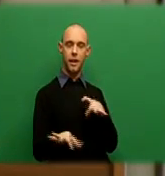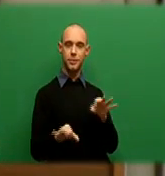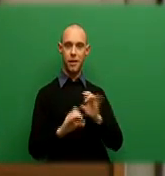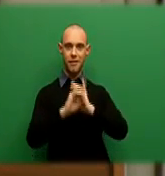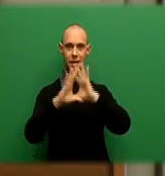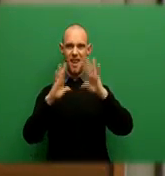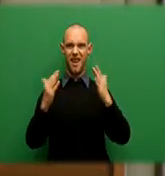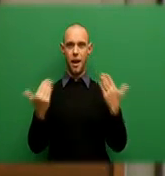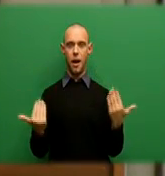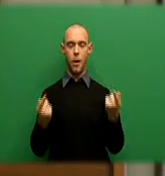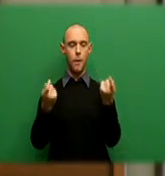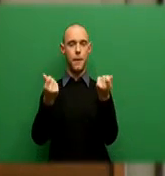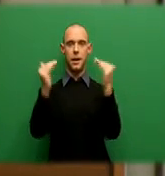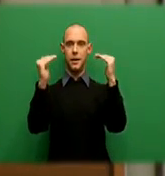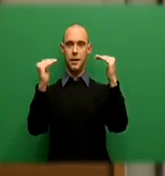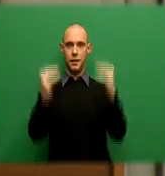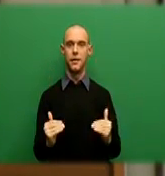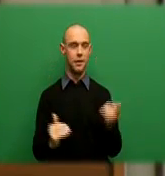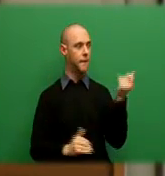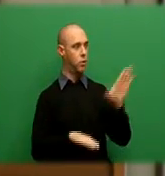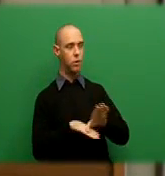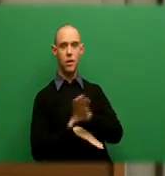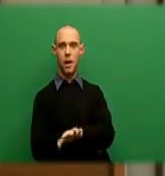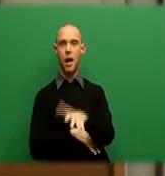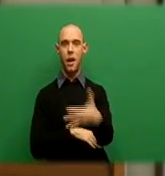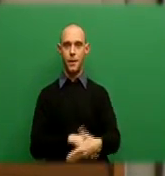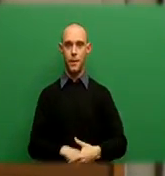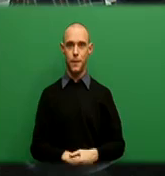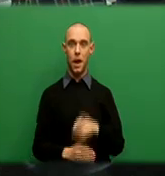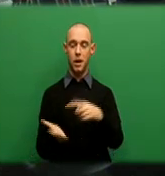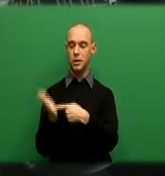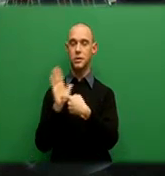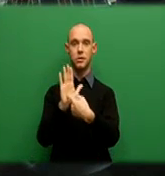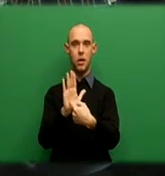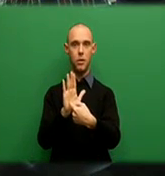don't you, in the meantime, deal with the roadshow and the capital flows? Yeah.